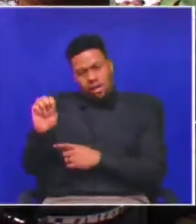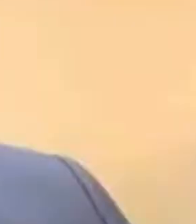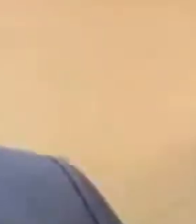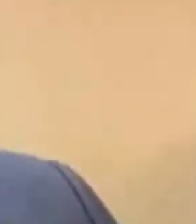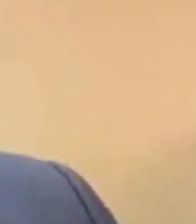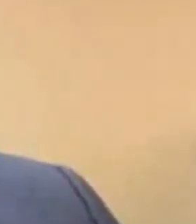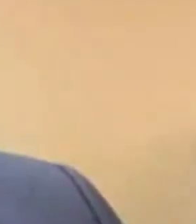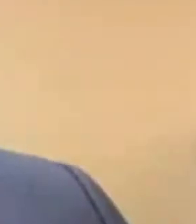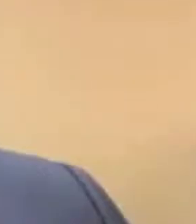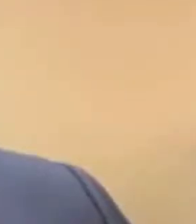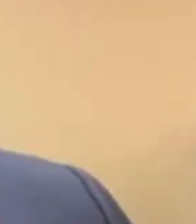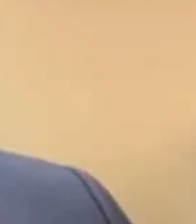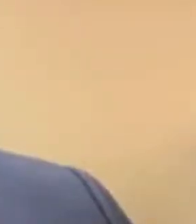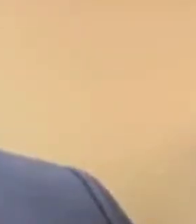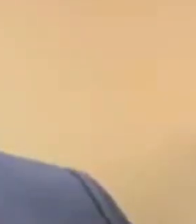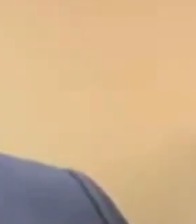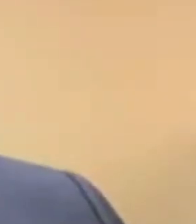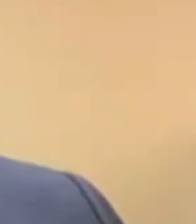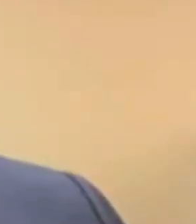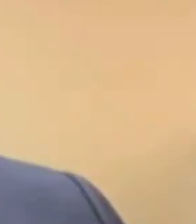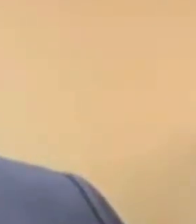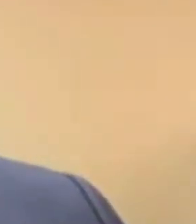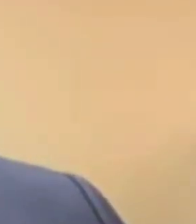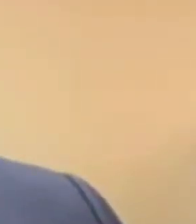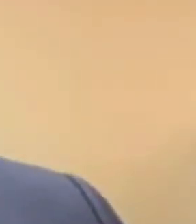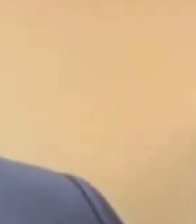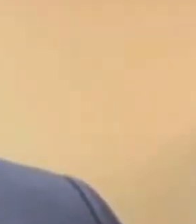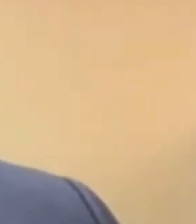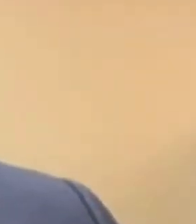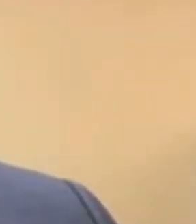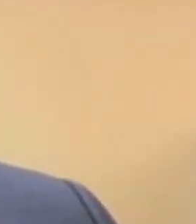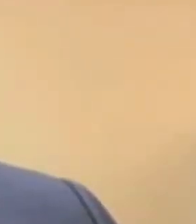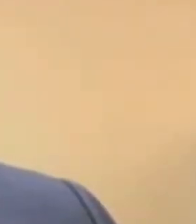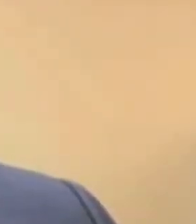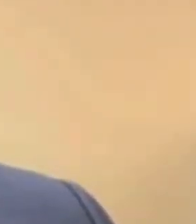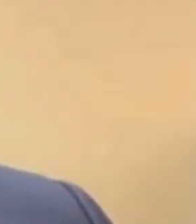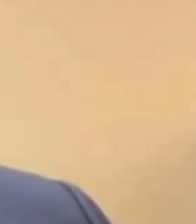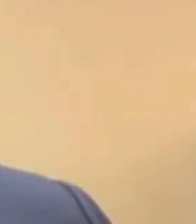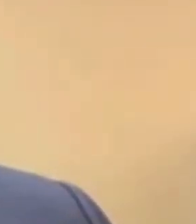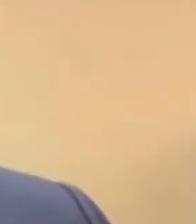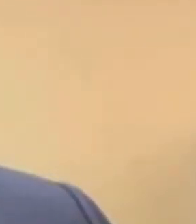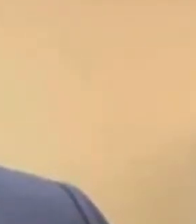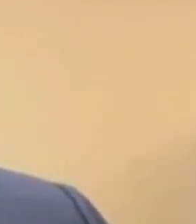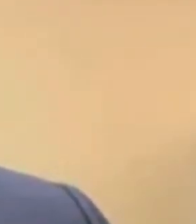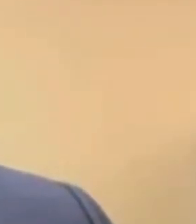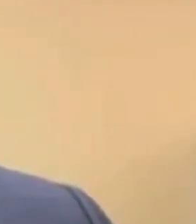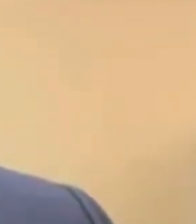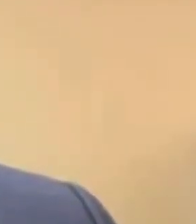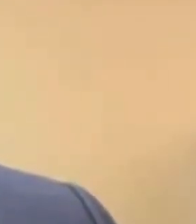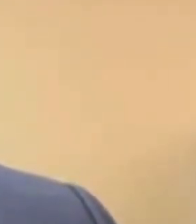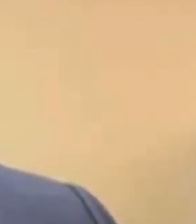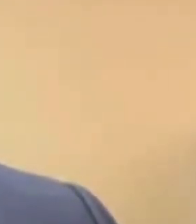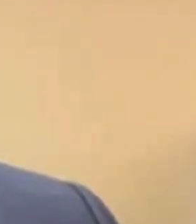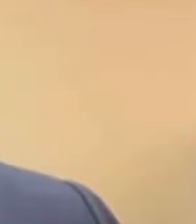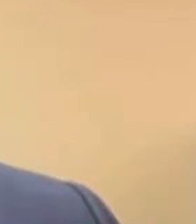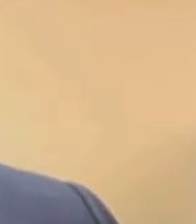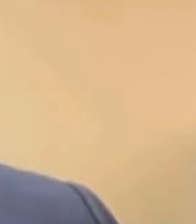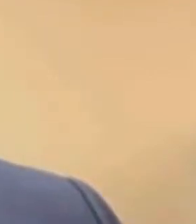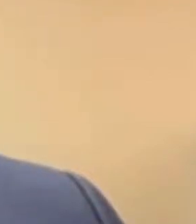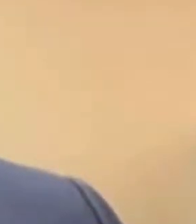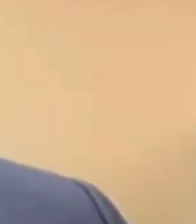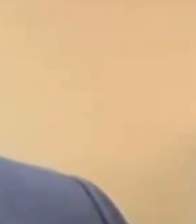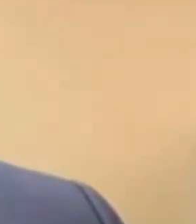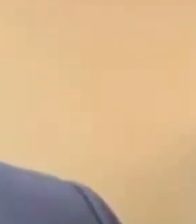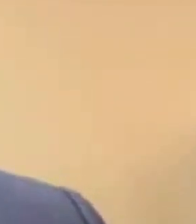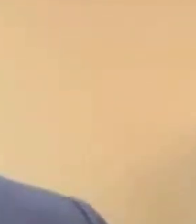Thank you very much, Speaker. Mr. President, let me welcome your commitment to codifying the process that you've undertaken